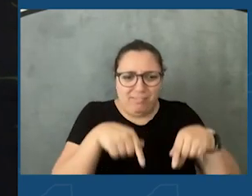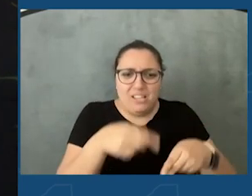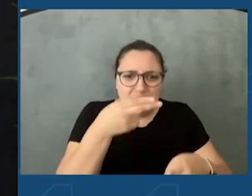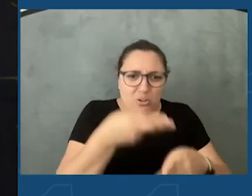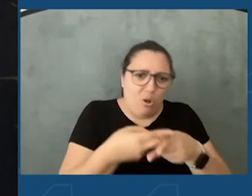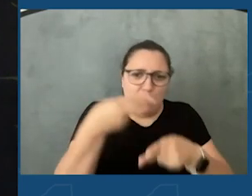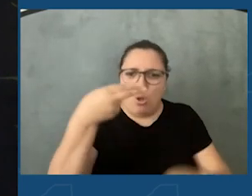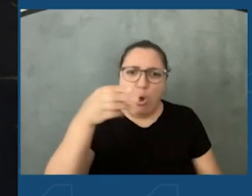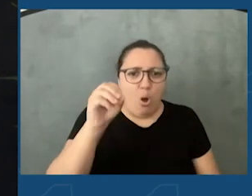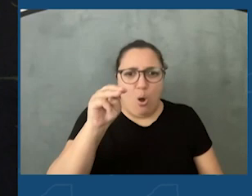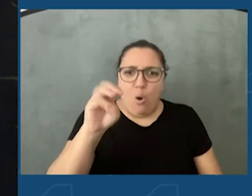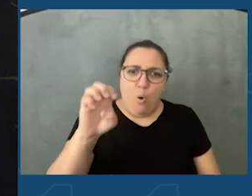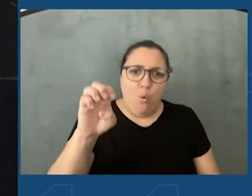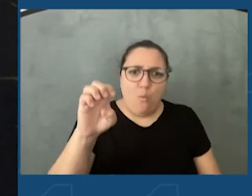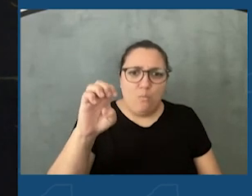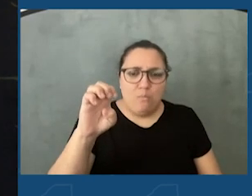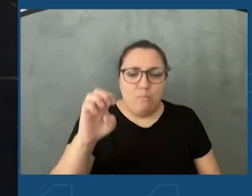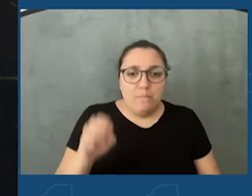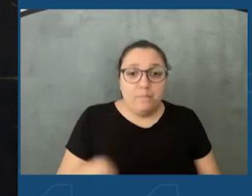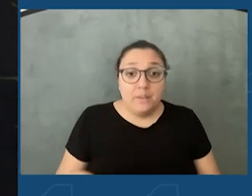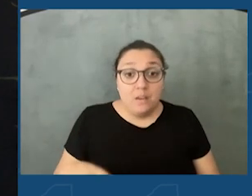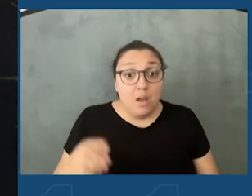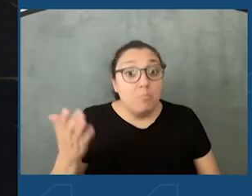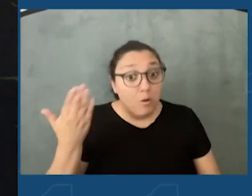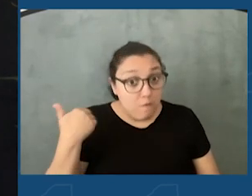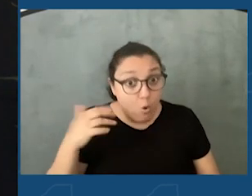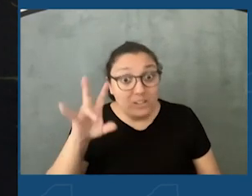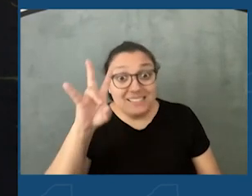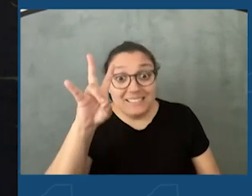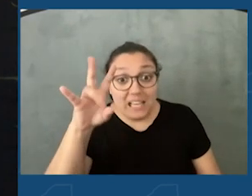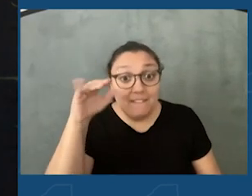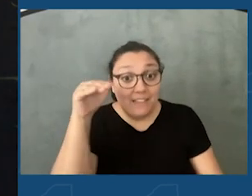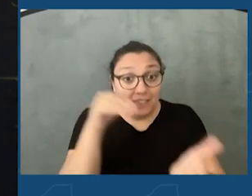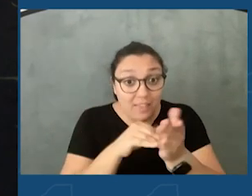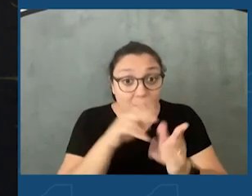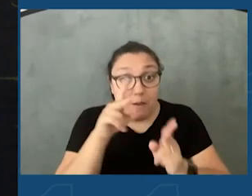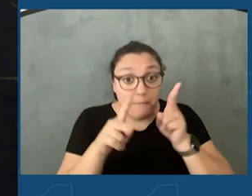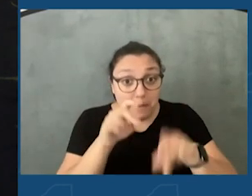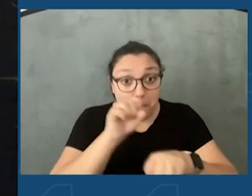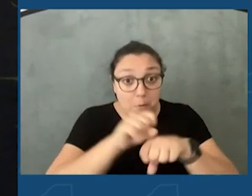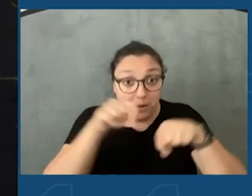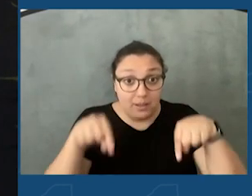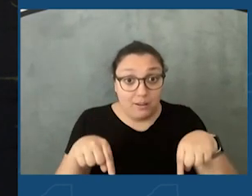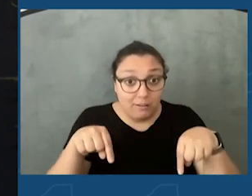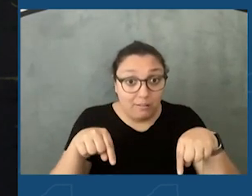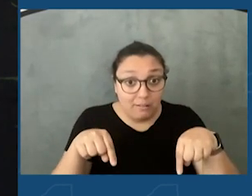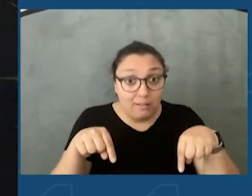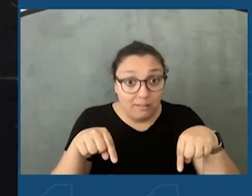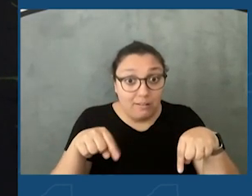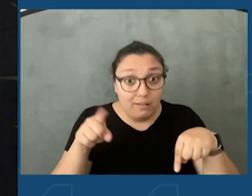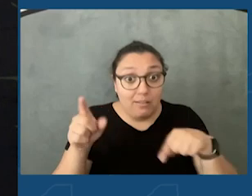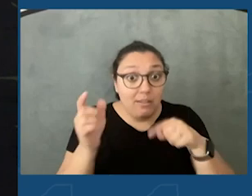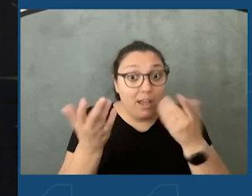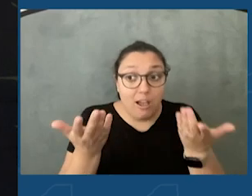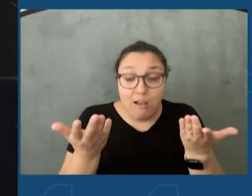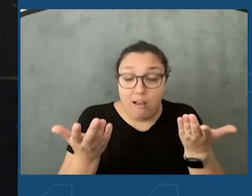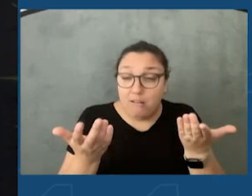this, 7,000 people worked here on this site. And they were the driving force for the local economy.